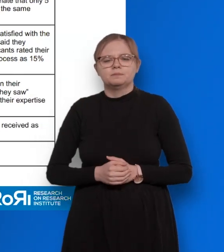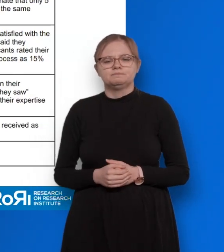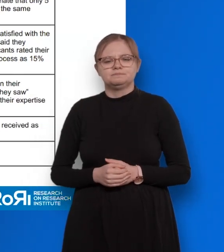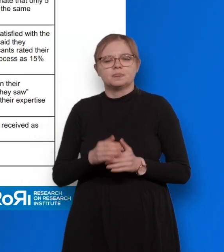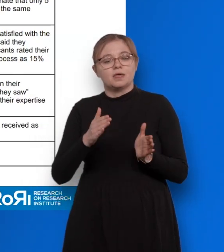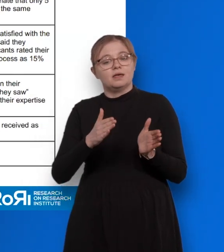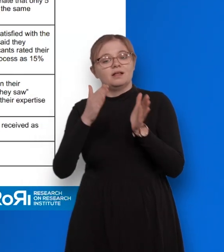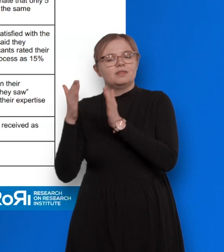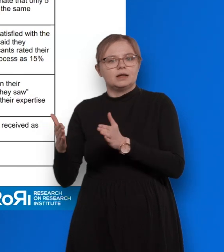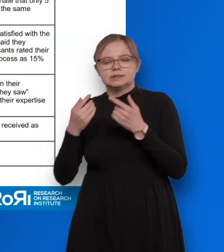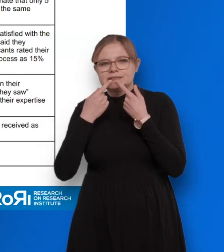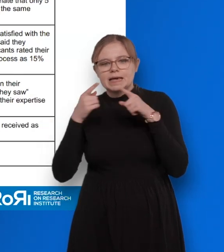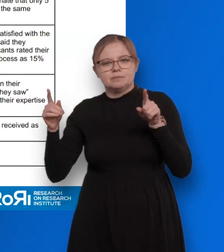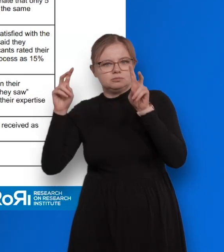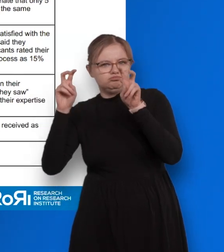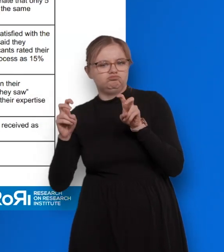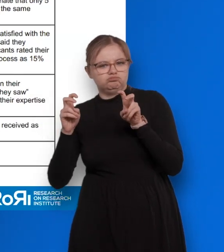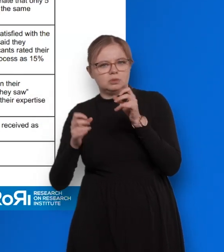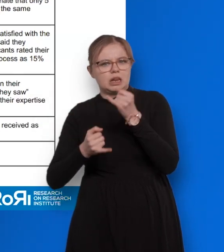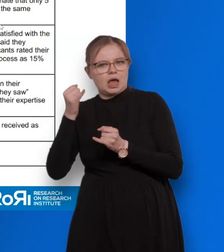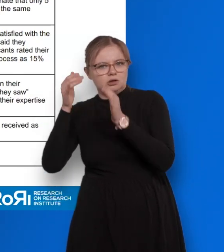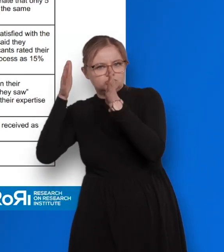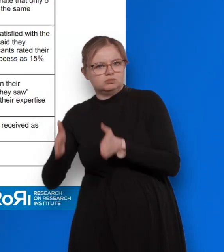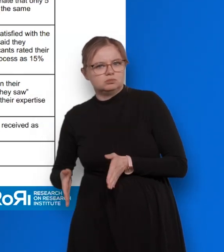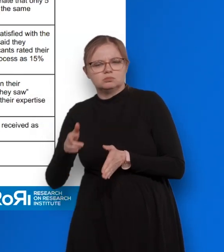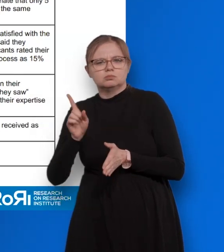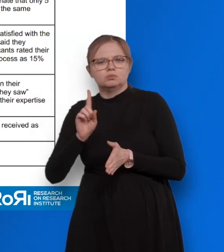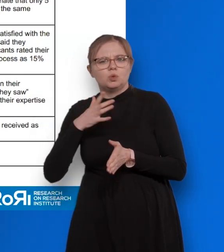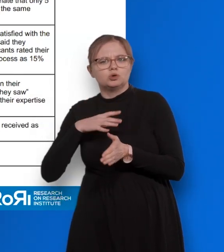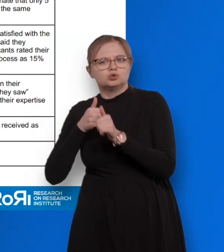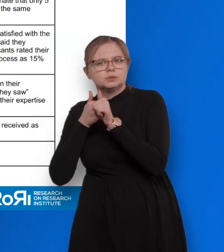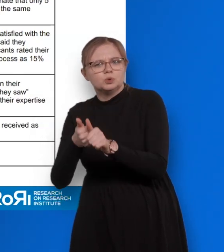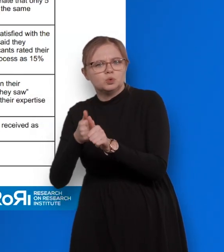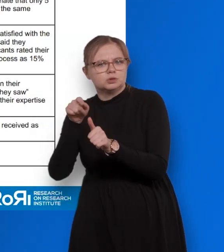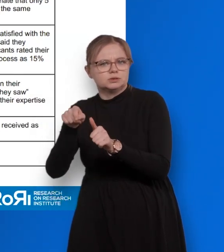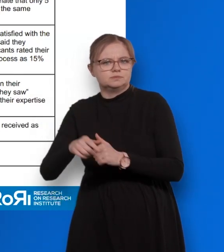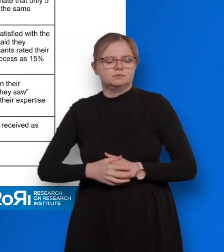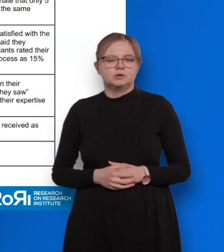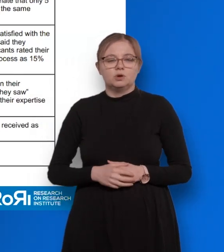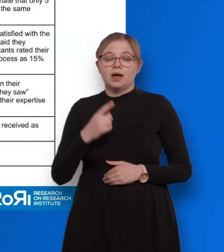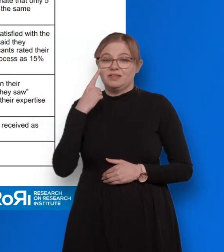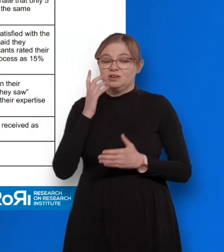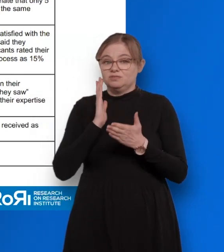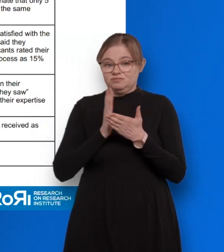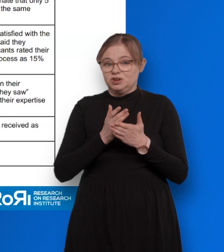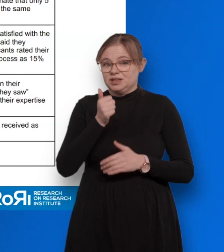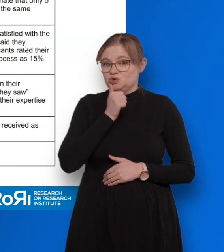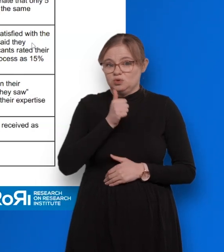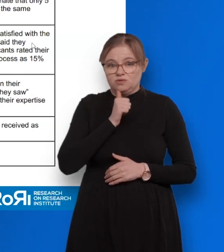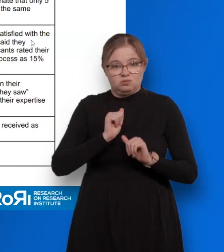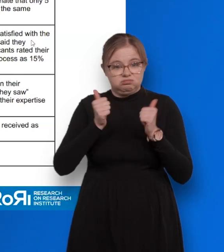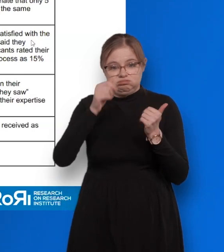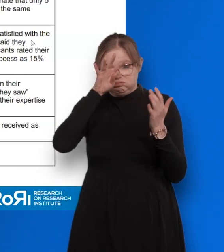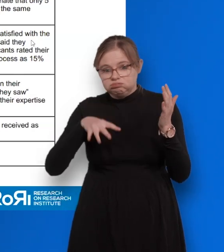and then sort of inference-wise, what the kind of statement was that we would want to support by measuring that outcome. And that, I think, was a